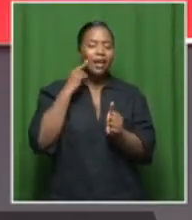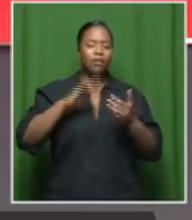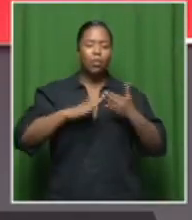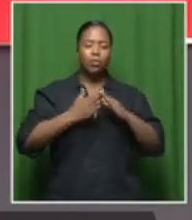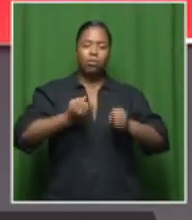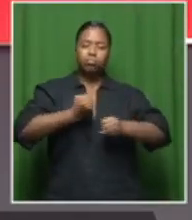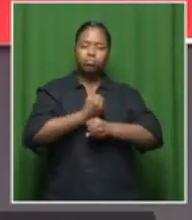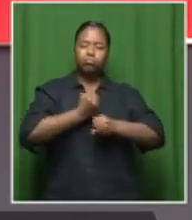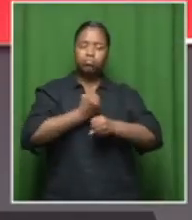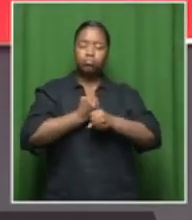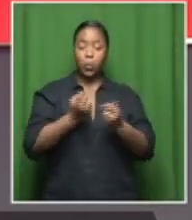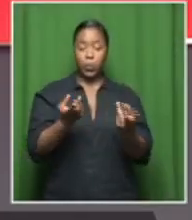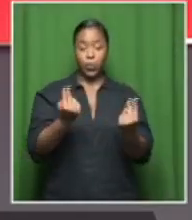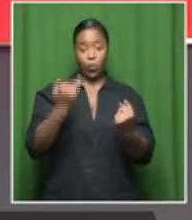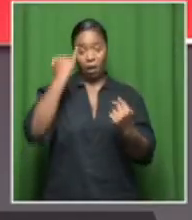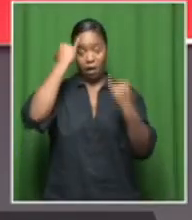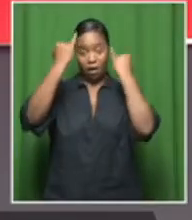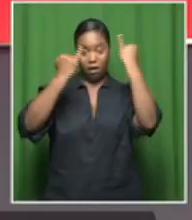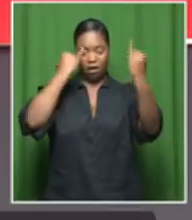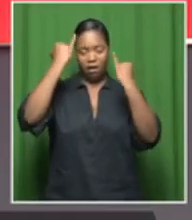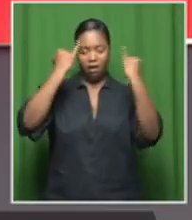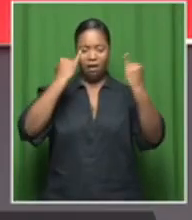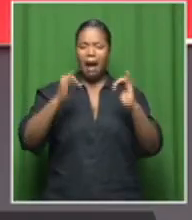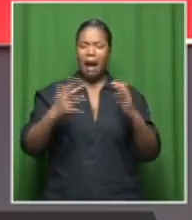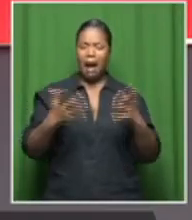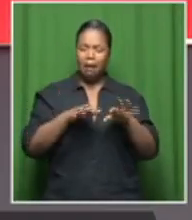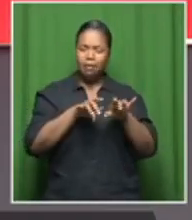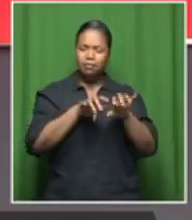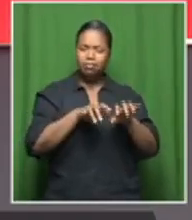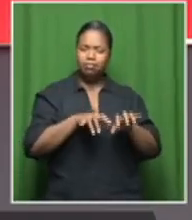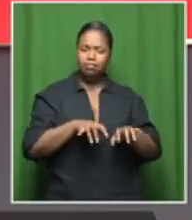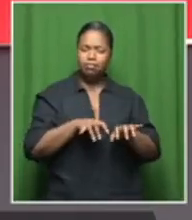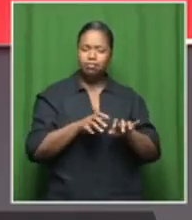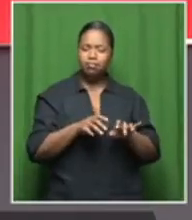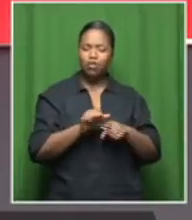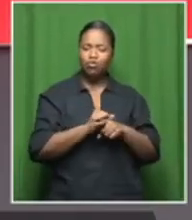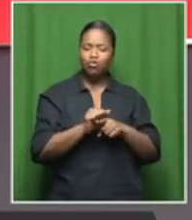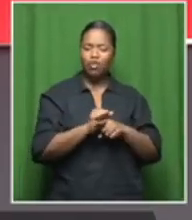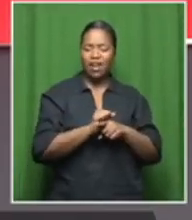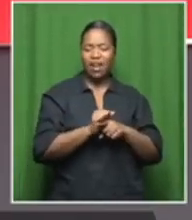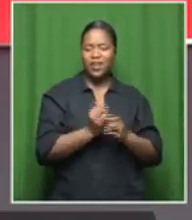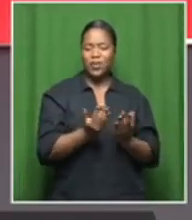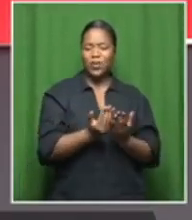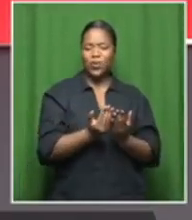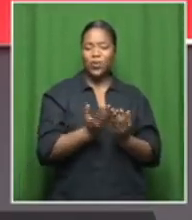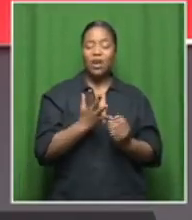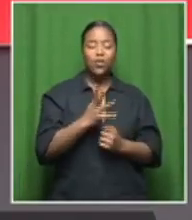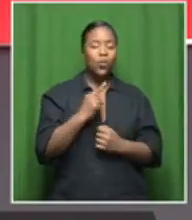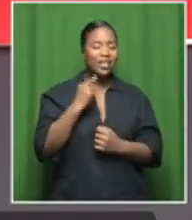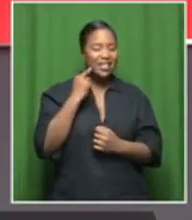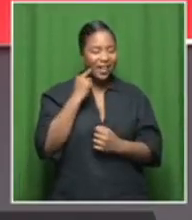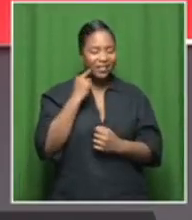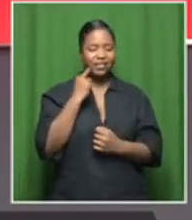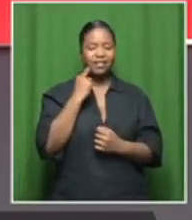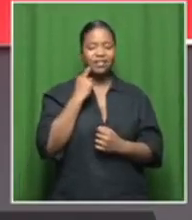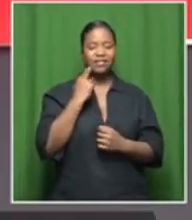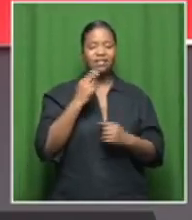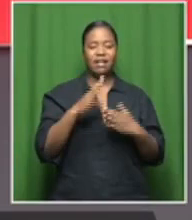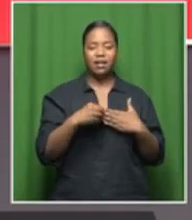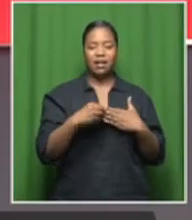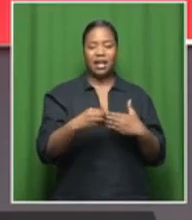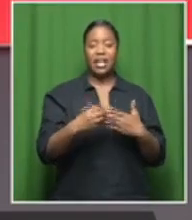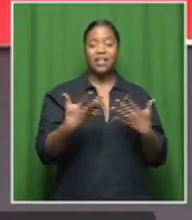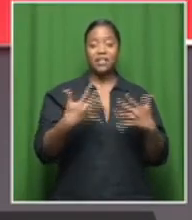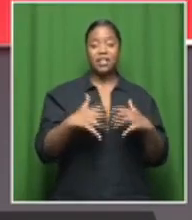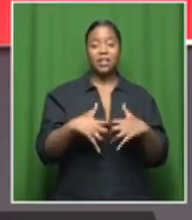this is through his initiative at Future Coding. That's a computer-trained school led by and for the deaf. He and his team, they have launched